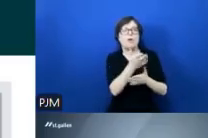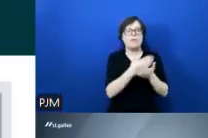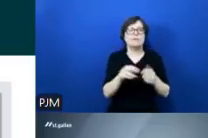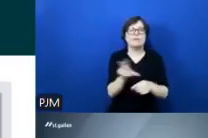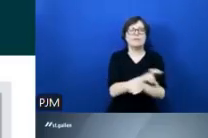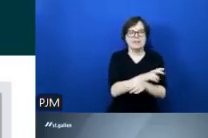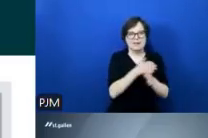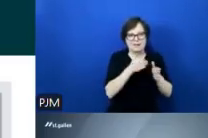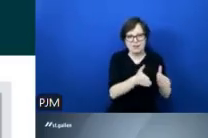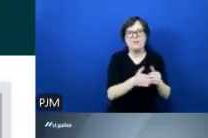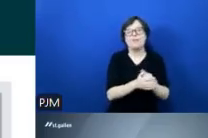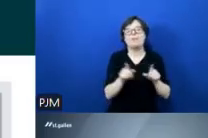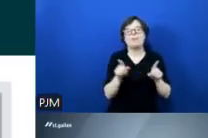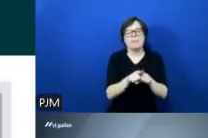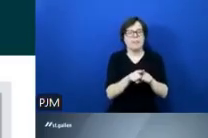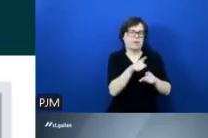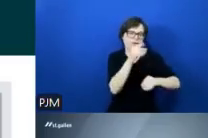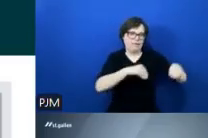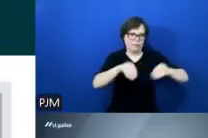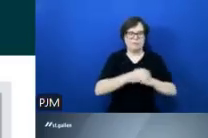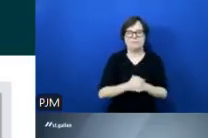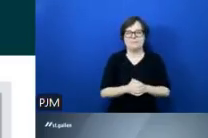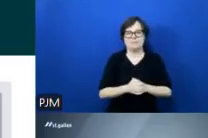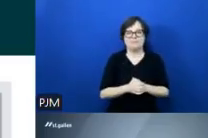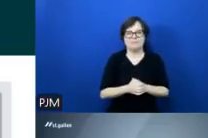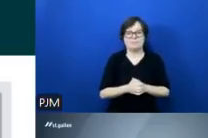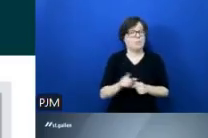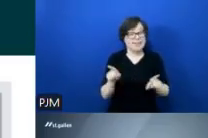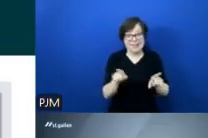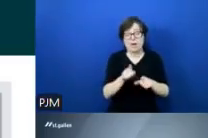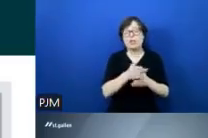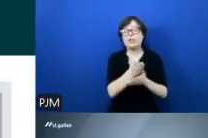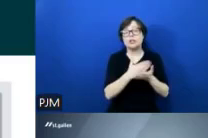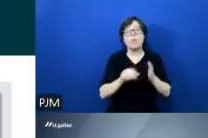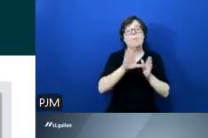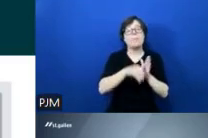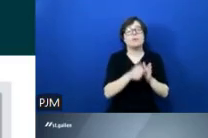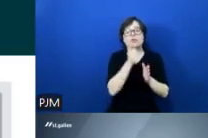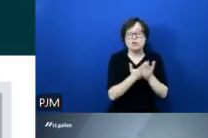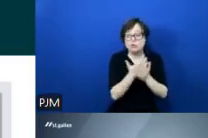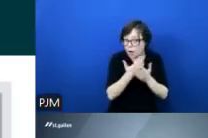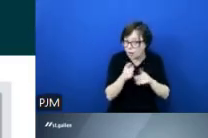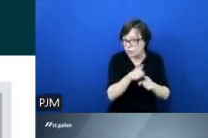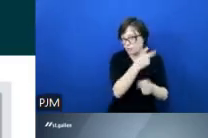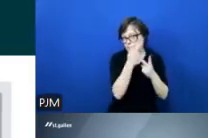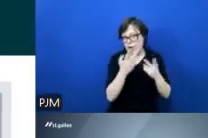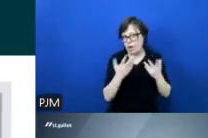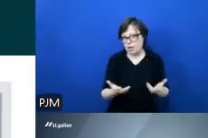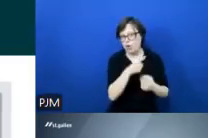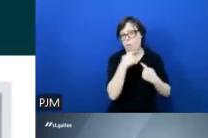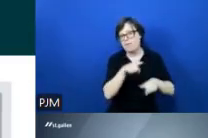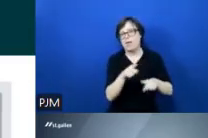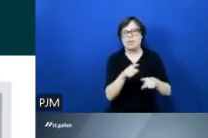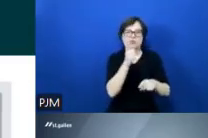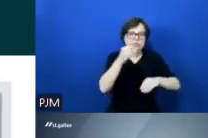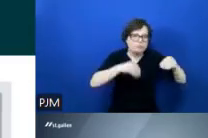closely with the road engineering, the infrastructure. The greenery department is also